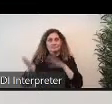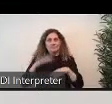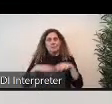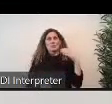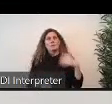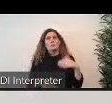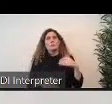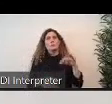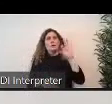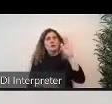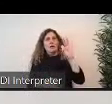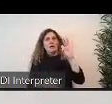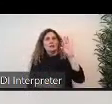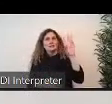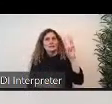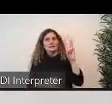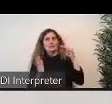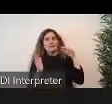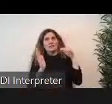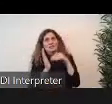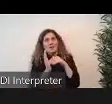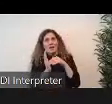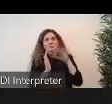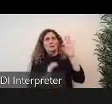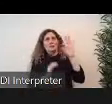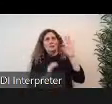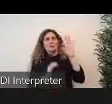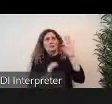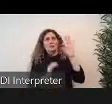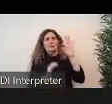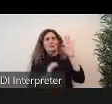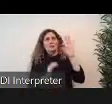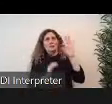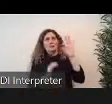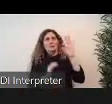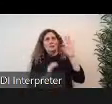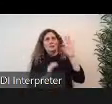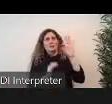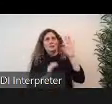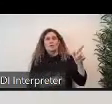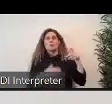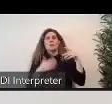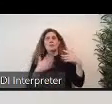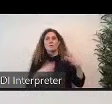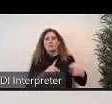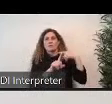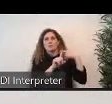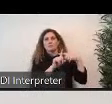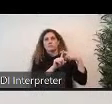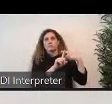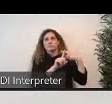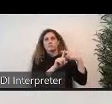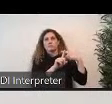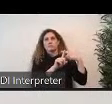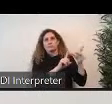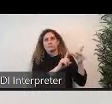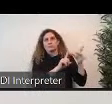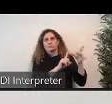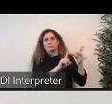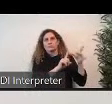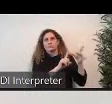96,972 confirmed cases of COVID-19 in our community and 1,051 individuals who've died in Milwaukee